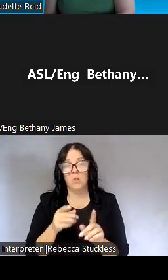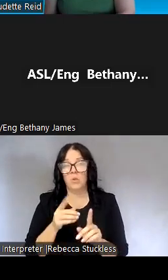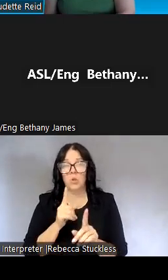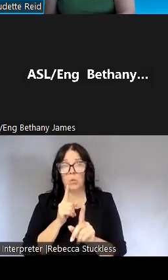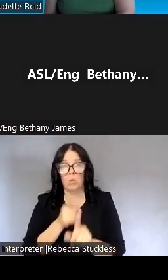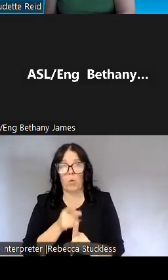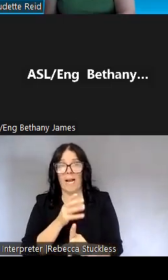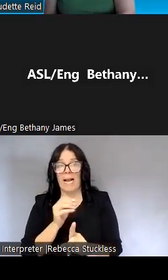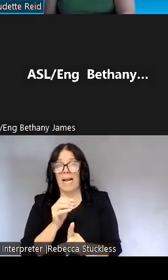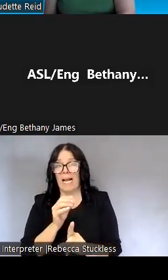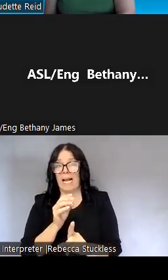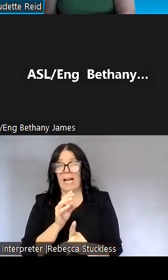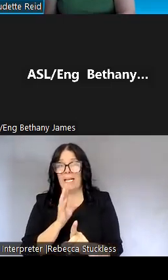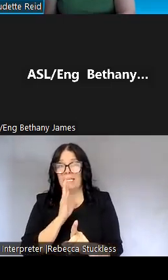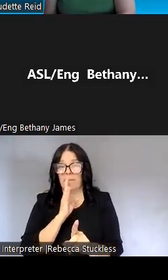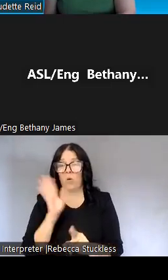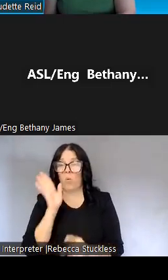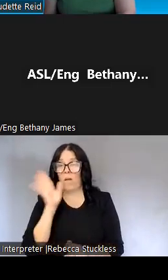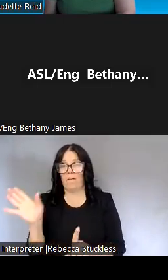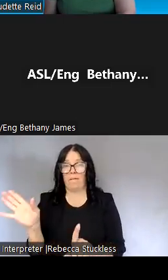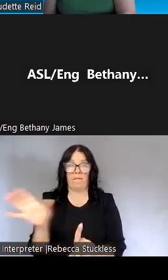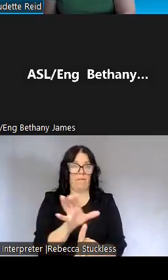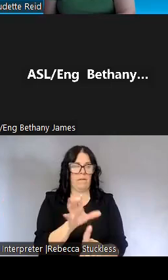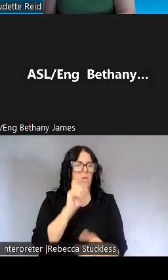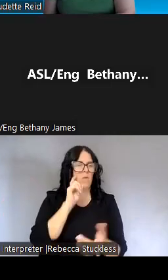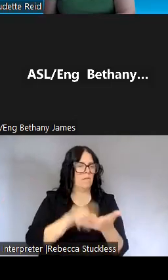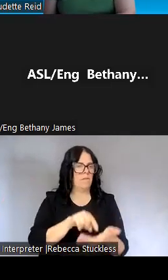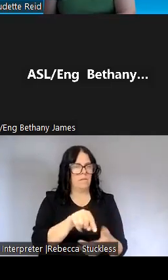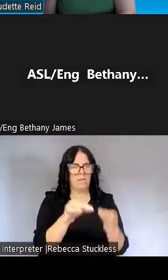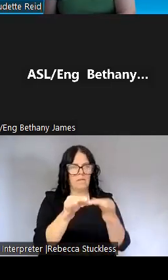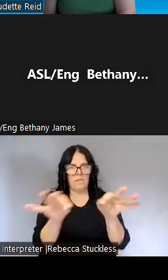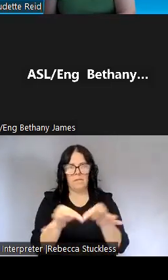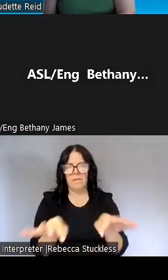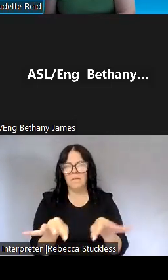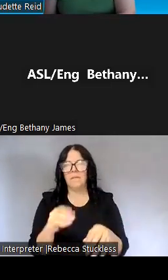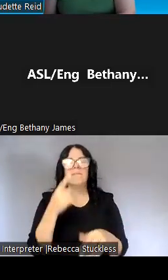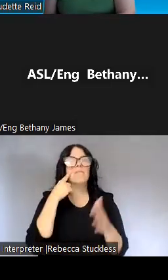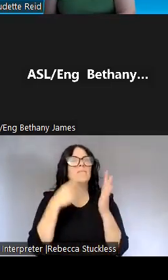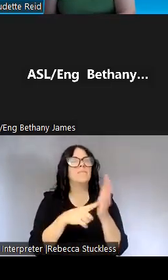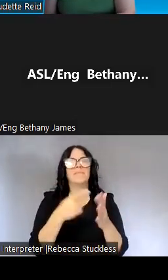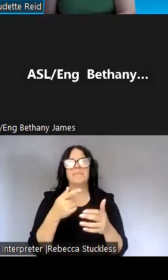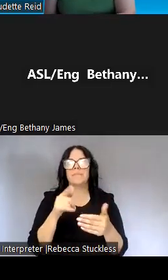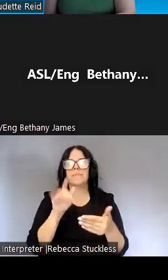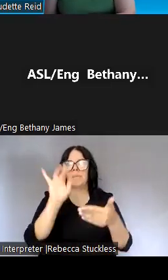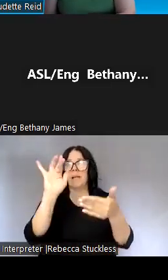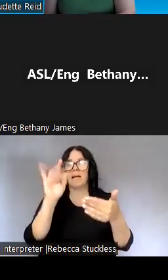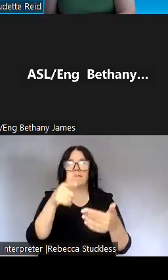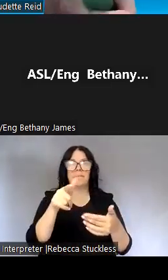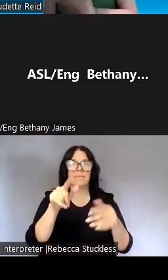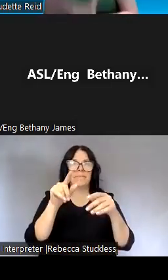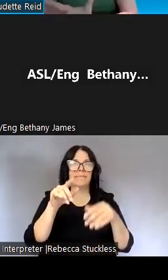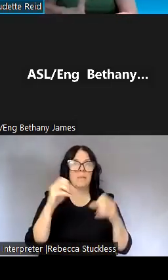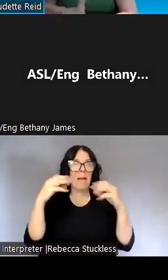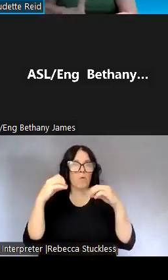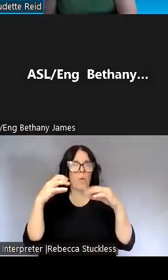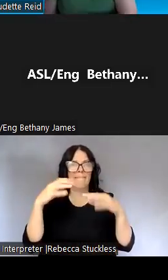on physical objects you point it to, such as the buttons on a household appliance or labels on files, and